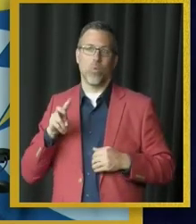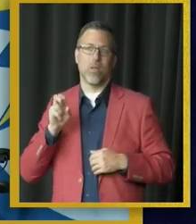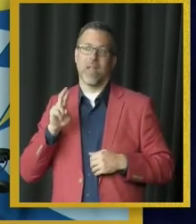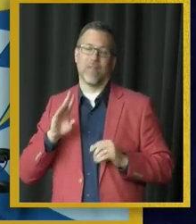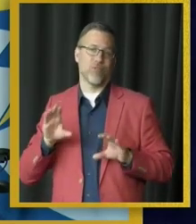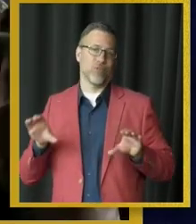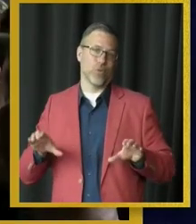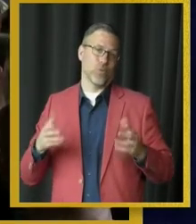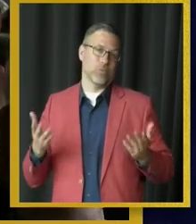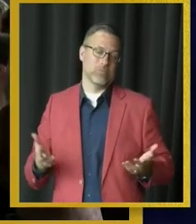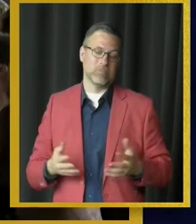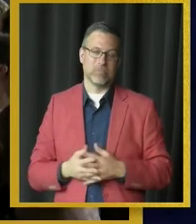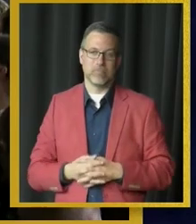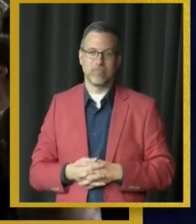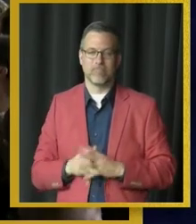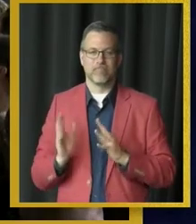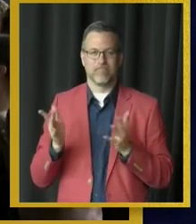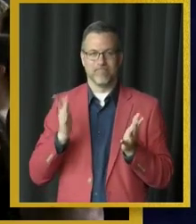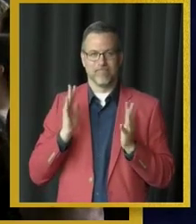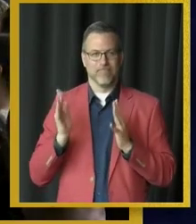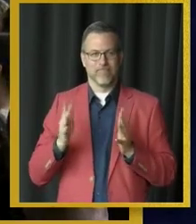this term.